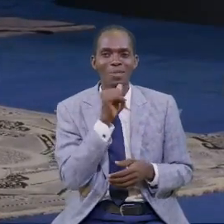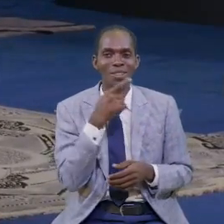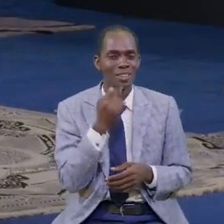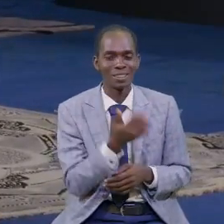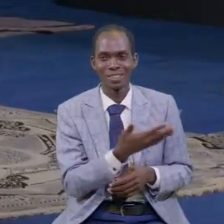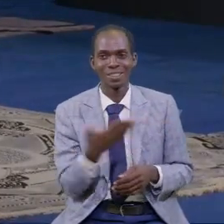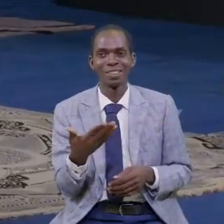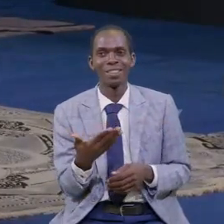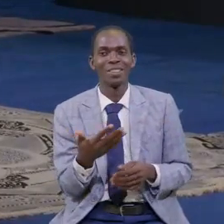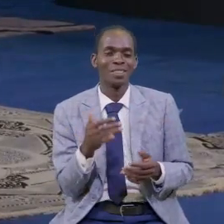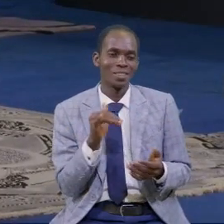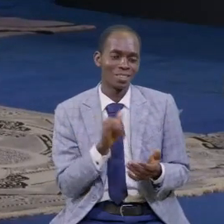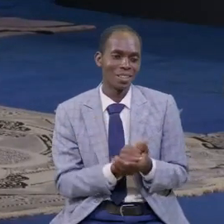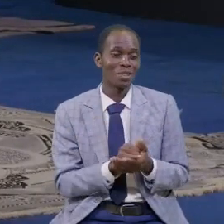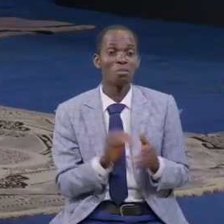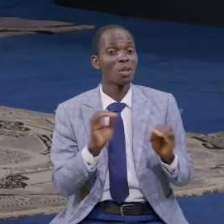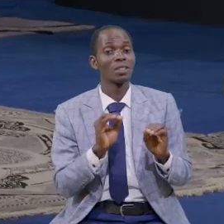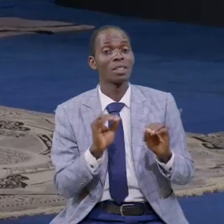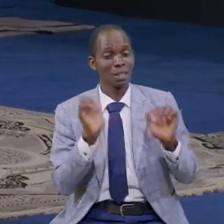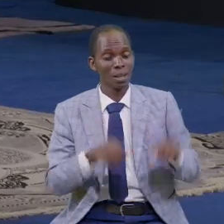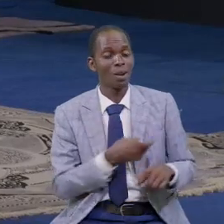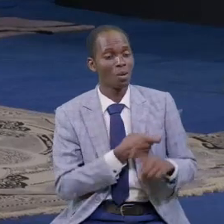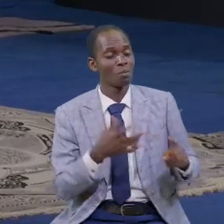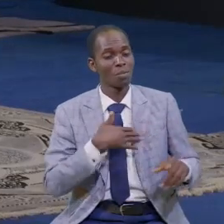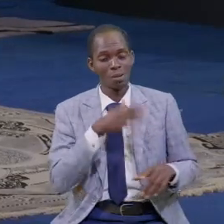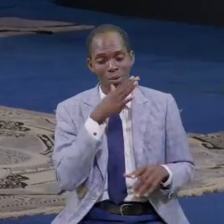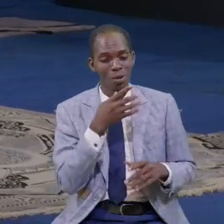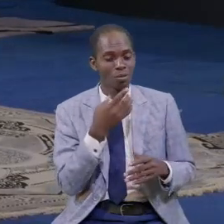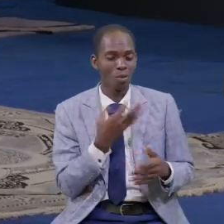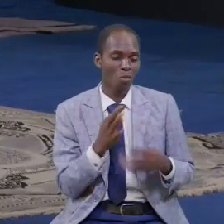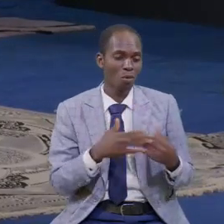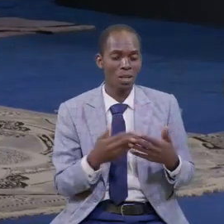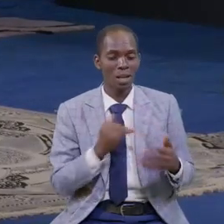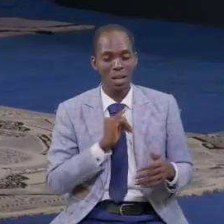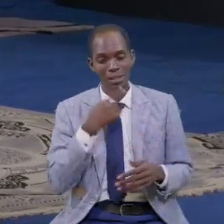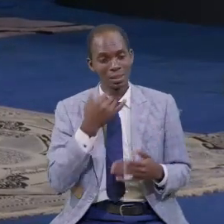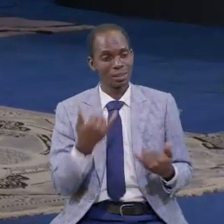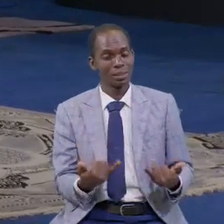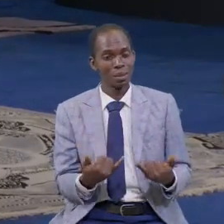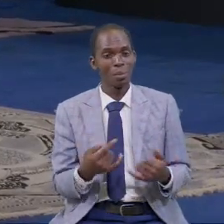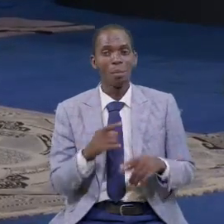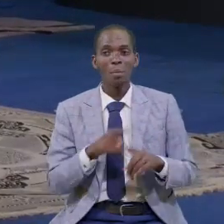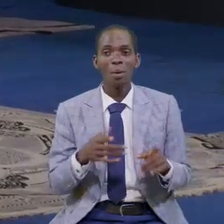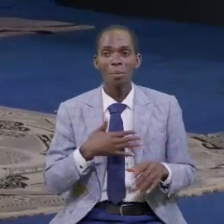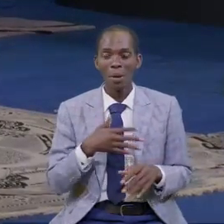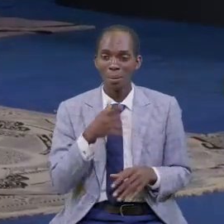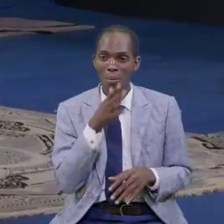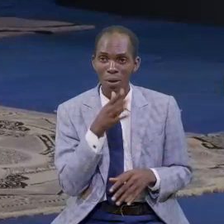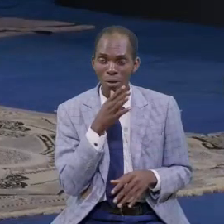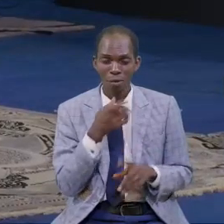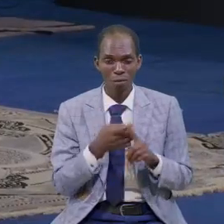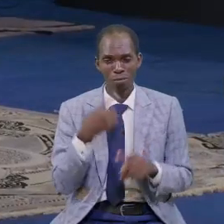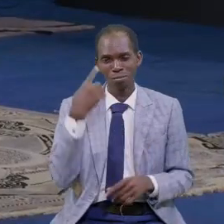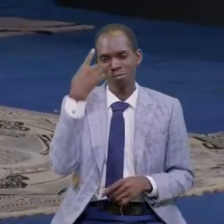can hurt her where she is, but my mother, even the facial appearance,